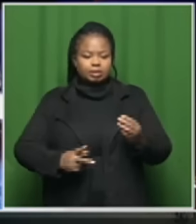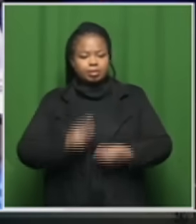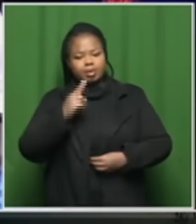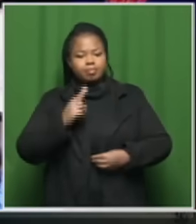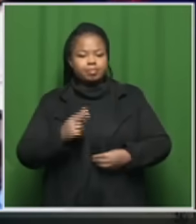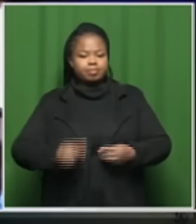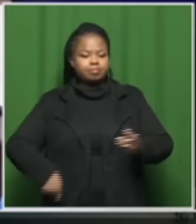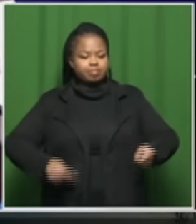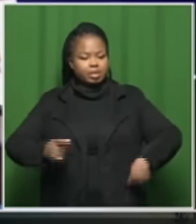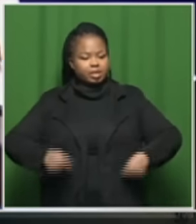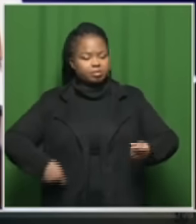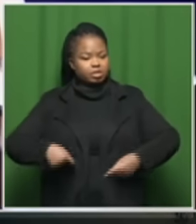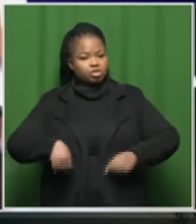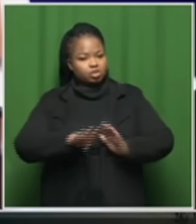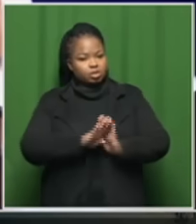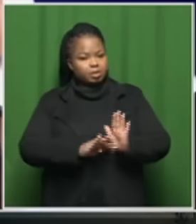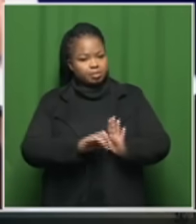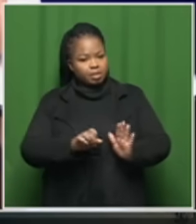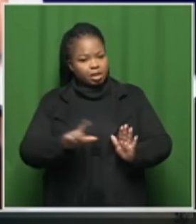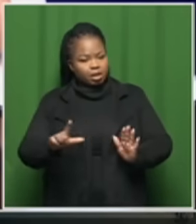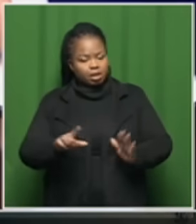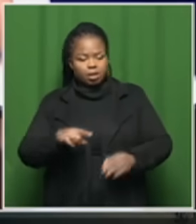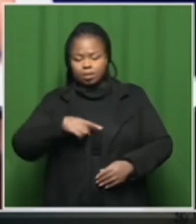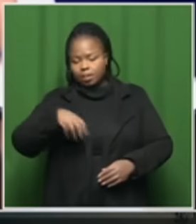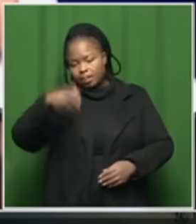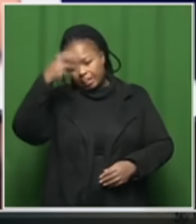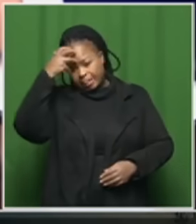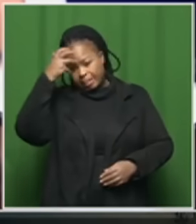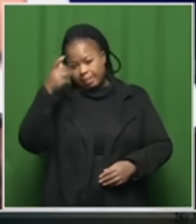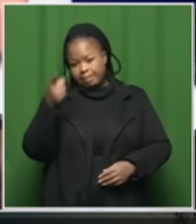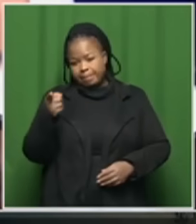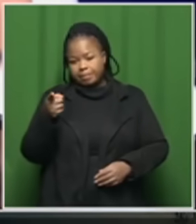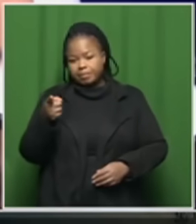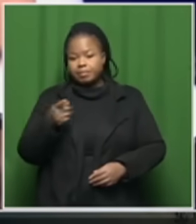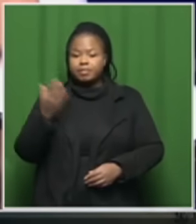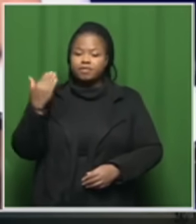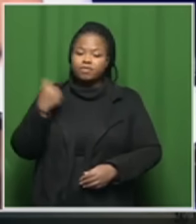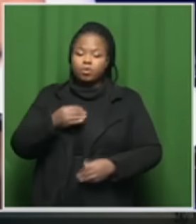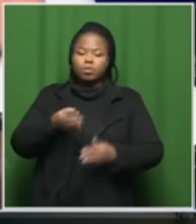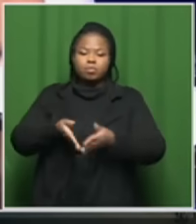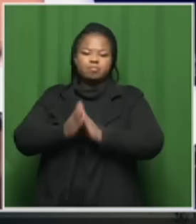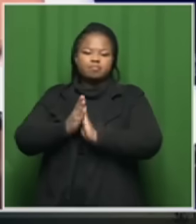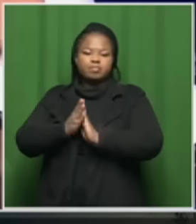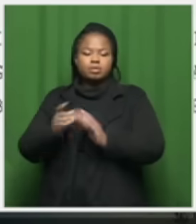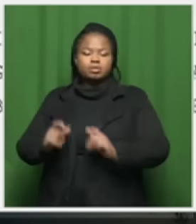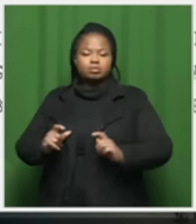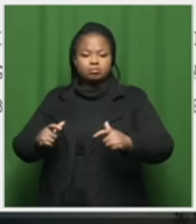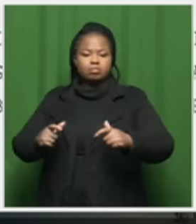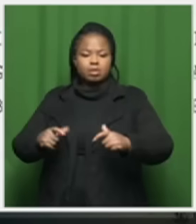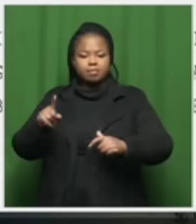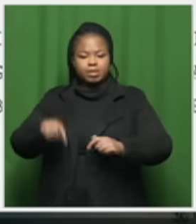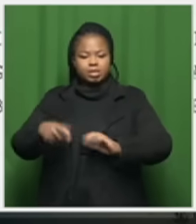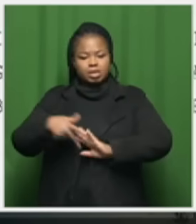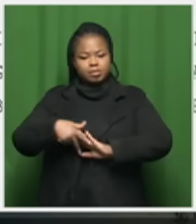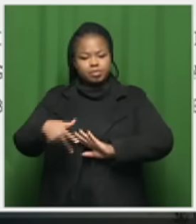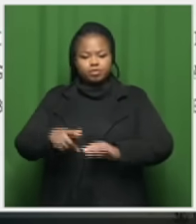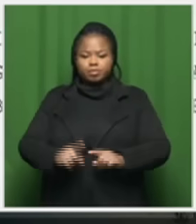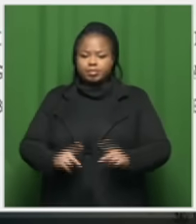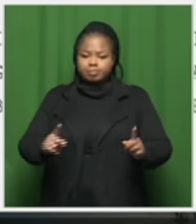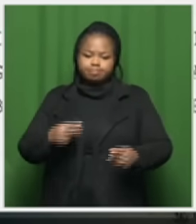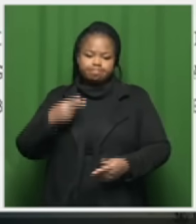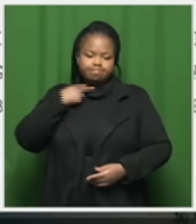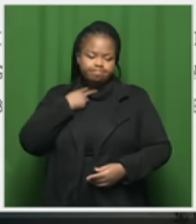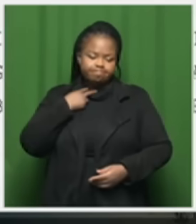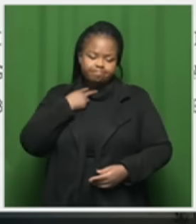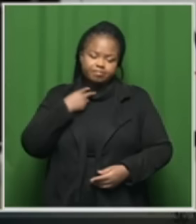expenditure bill that Trump has requested Congress to approve. But